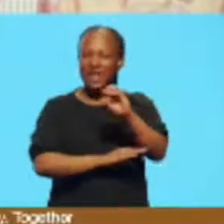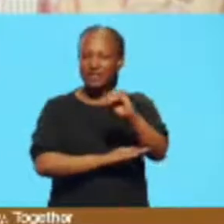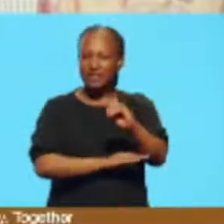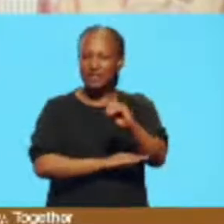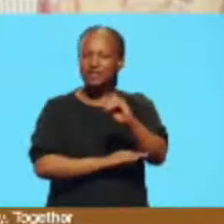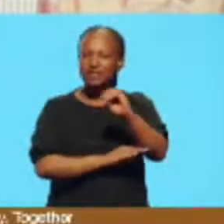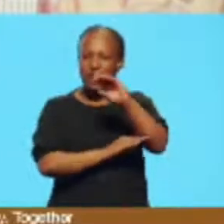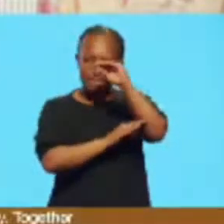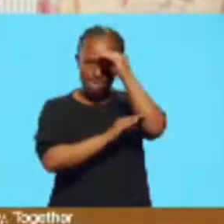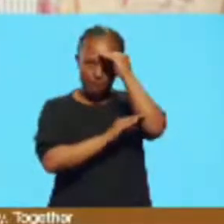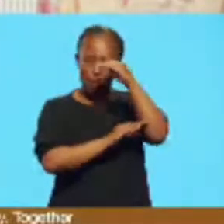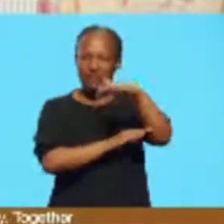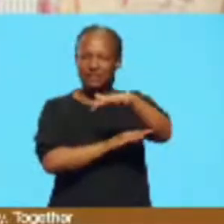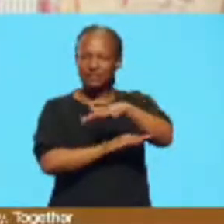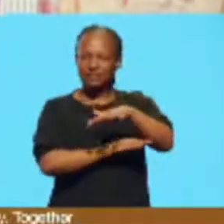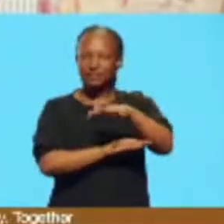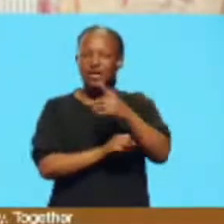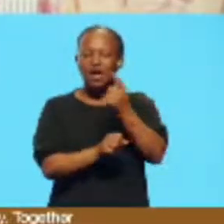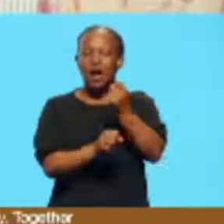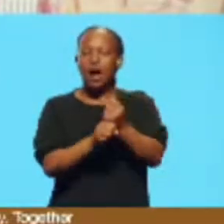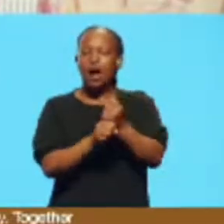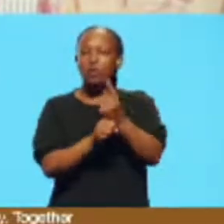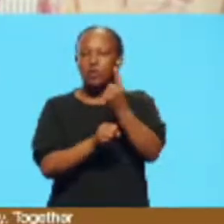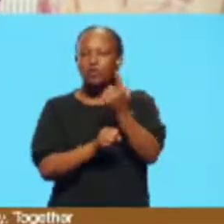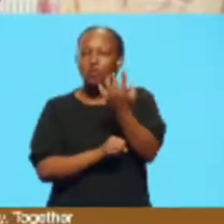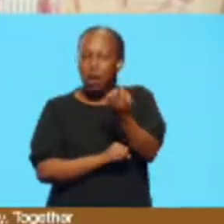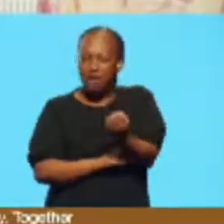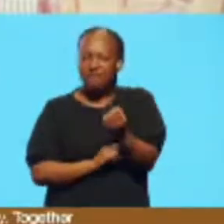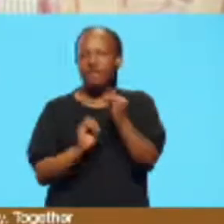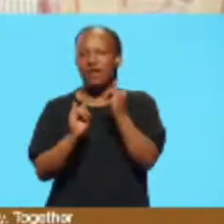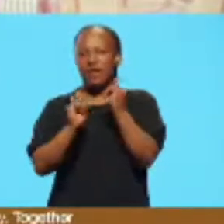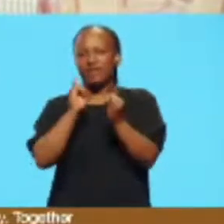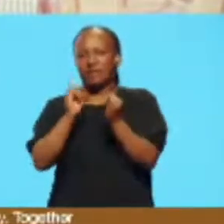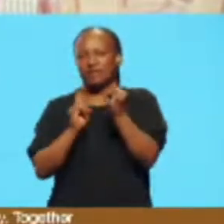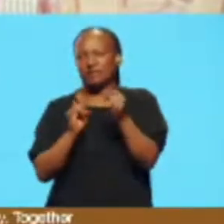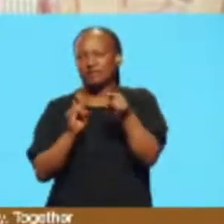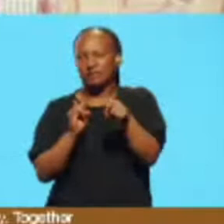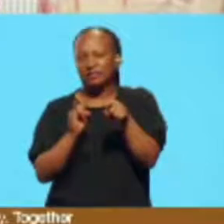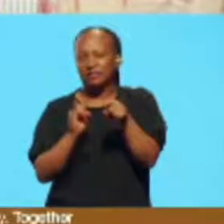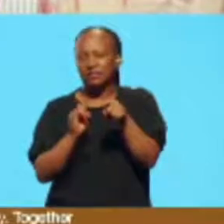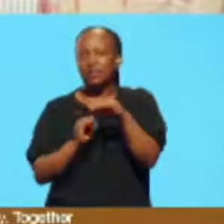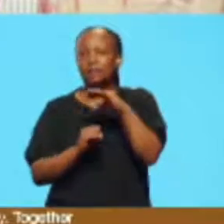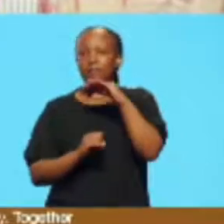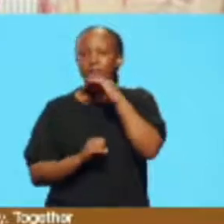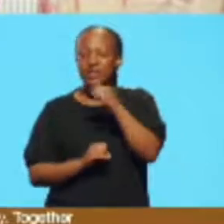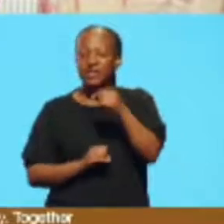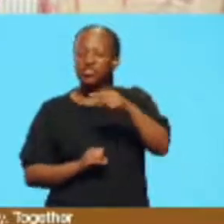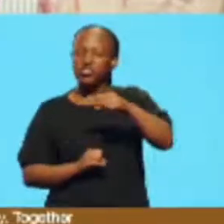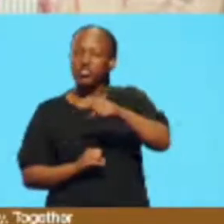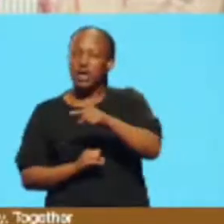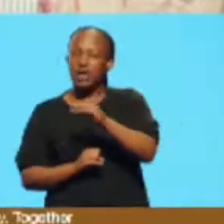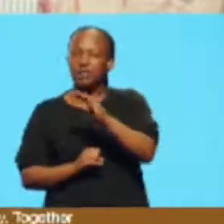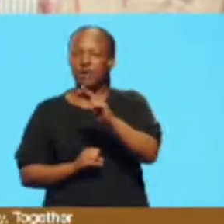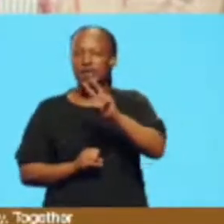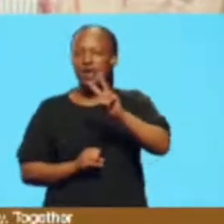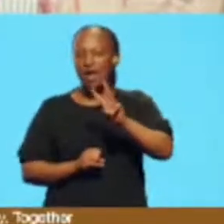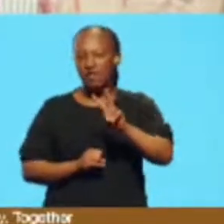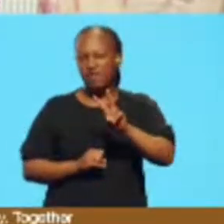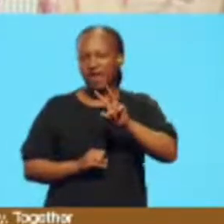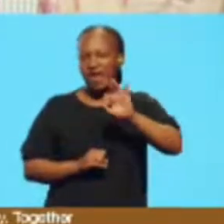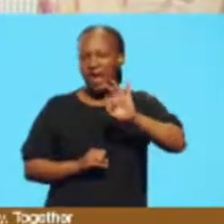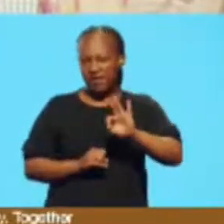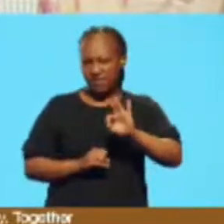Gauteng alone accounts for 11. So it means GBVF incidents and